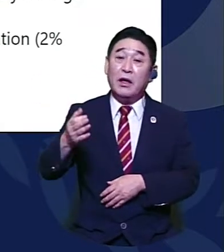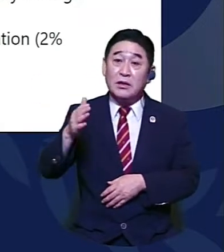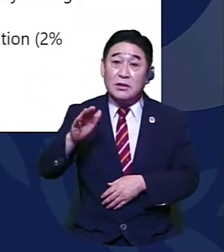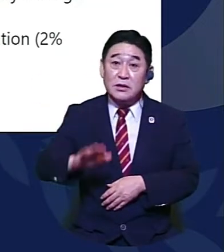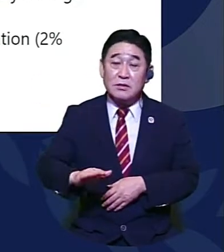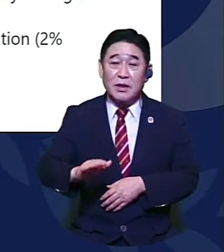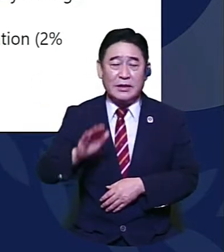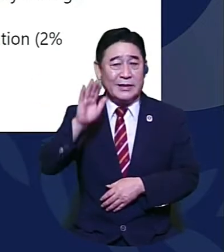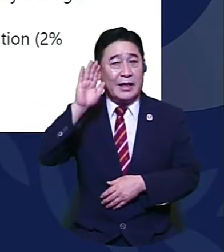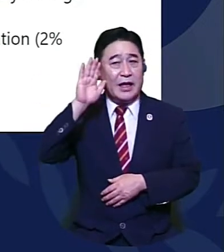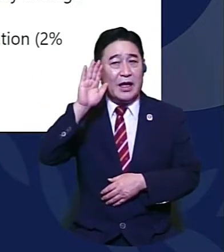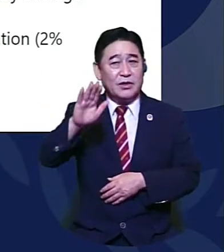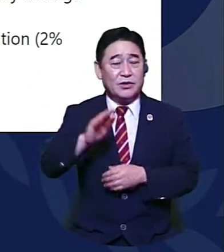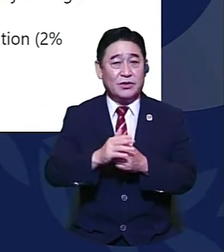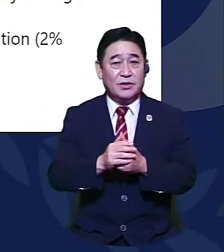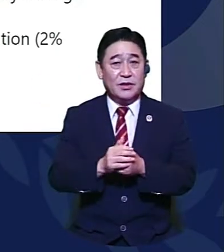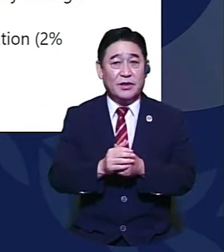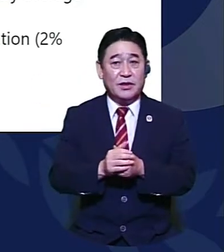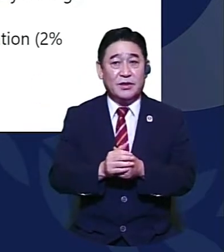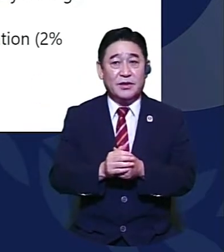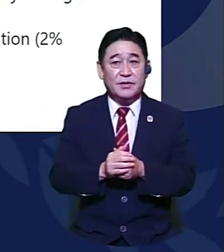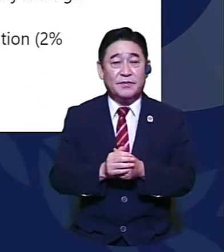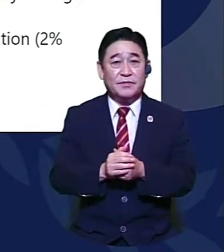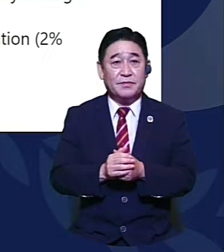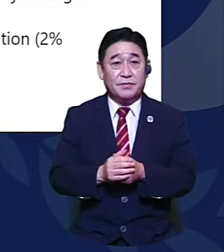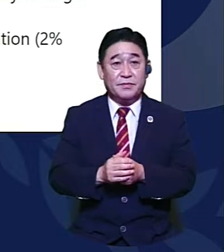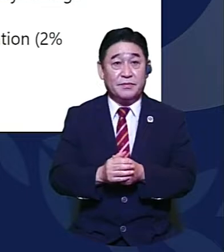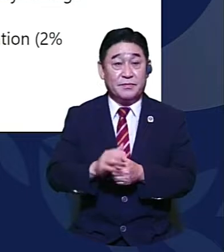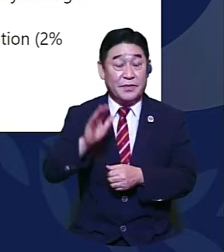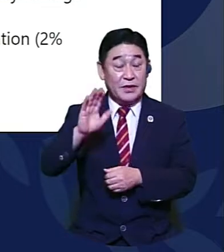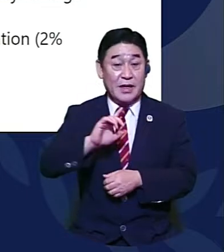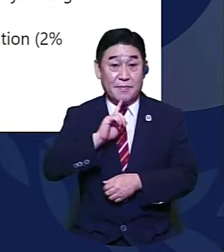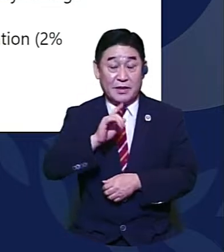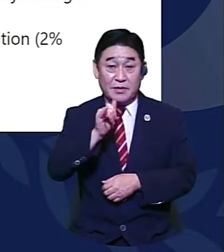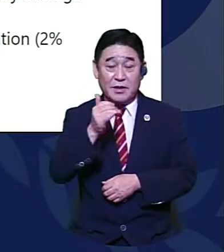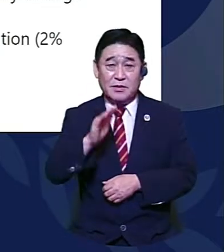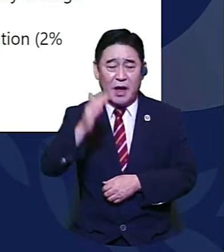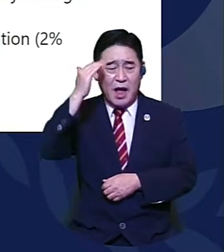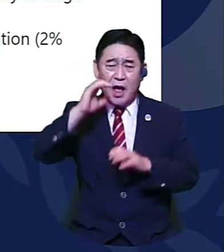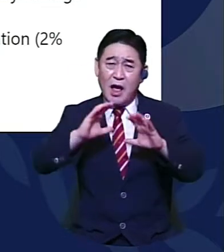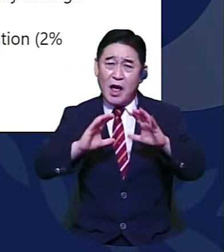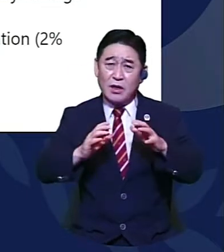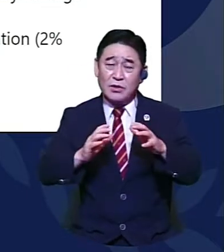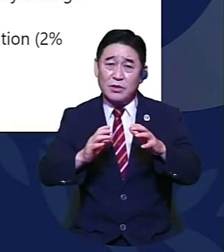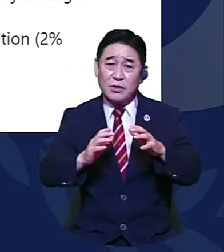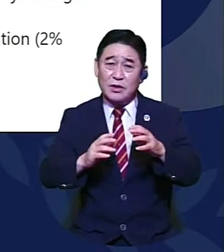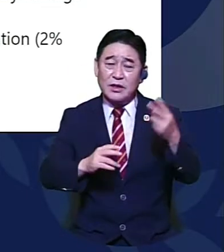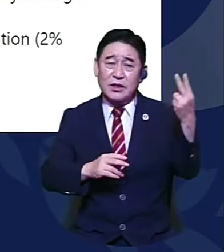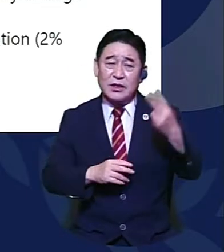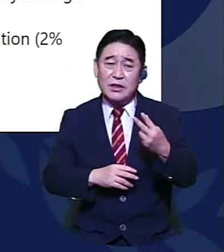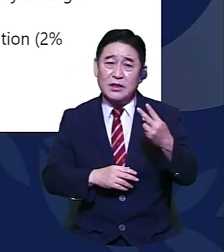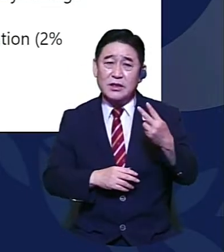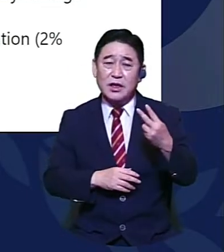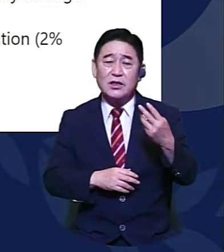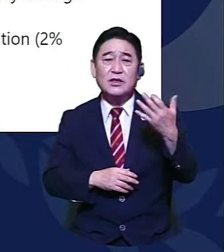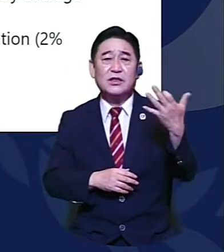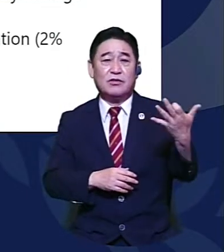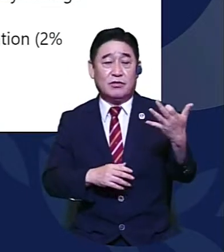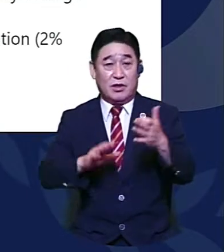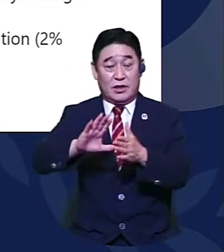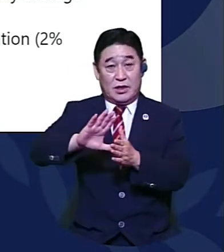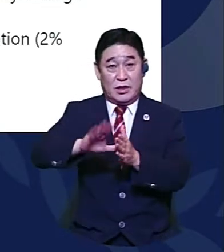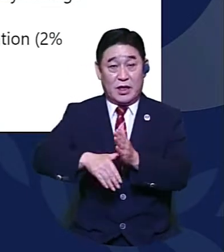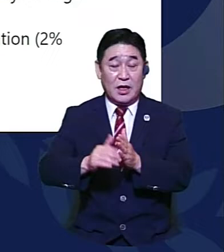session, he also has some numbers for 2019, where Korea's green ODA went up quite a bit, and I know